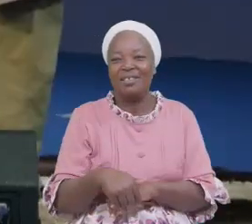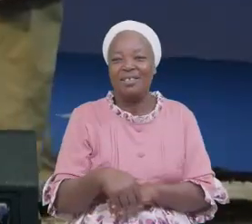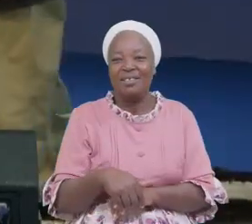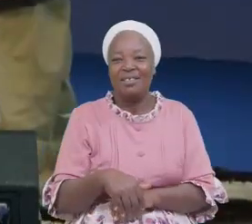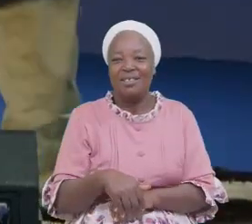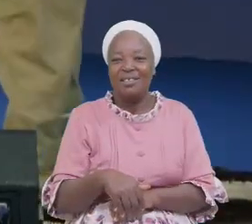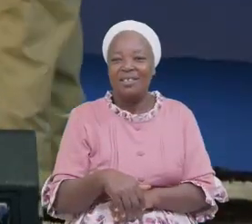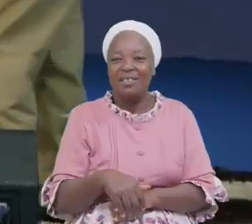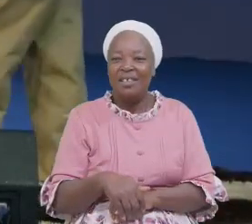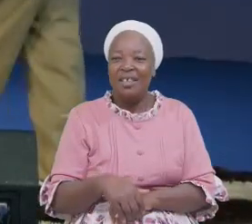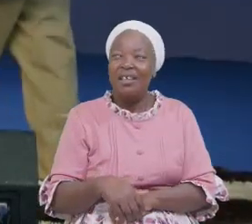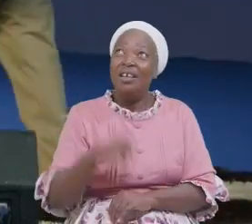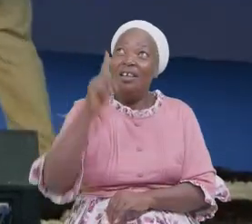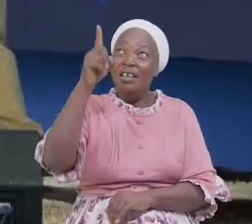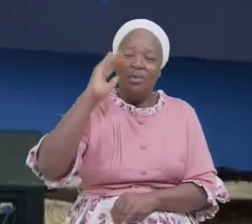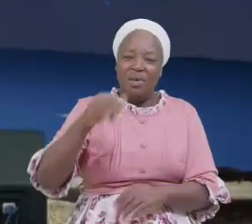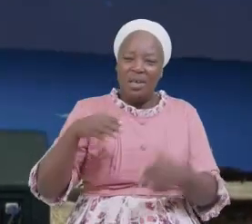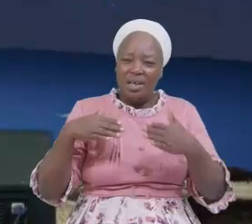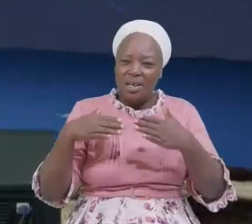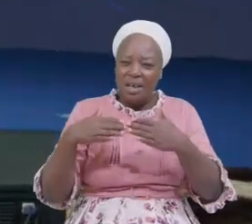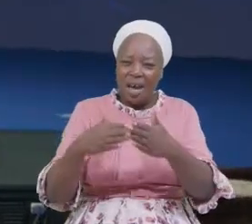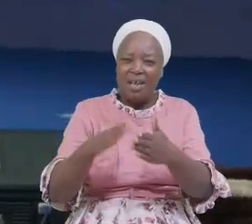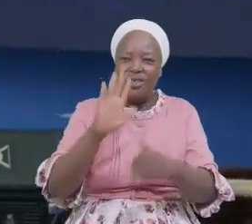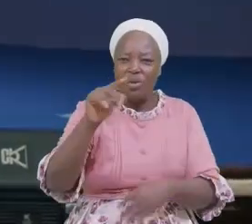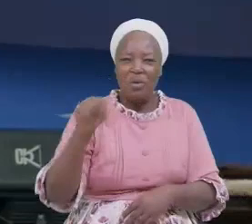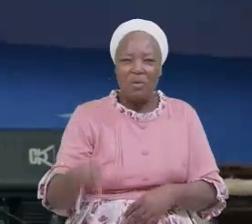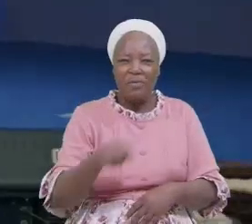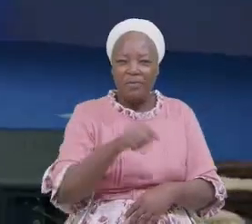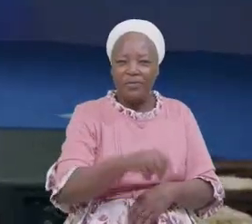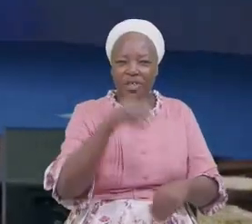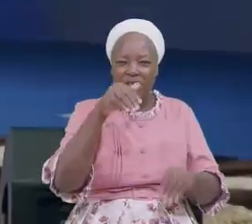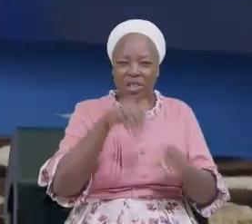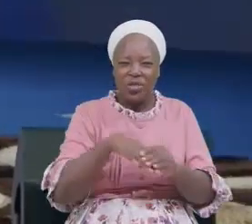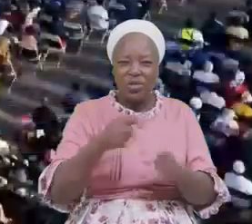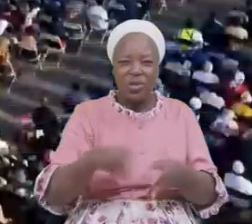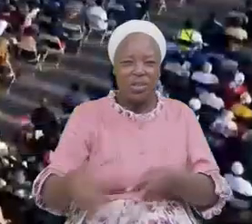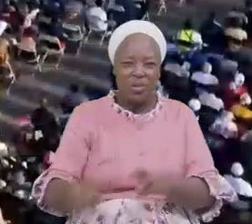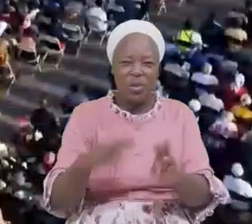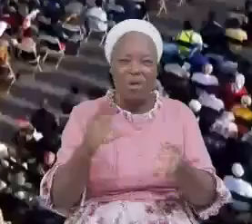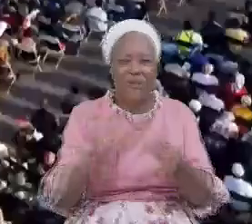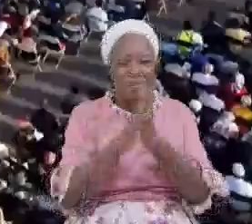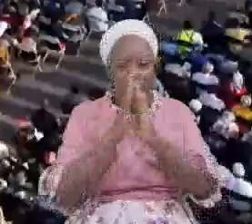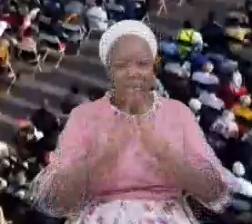he will guide your feet into the way of peace.